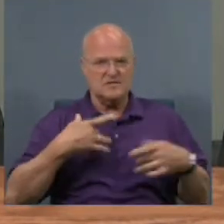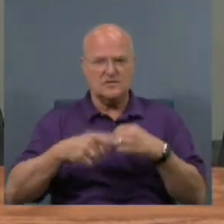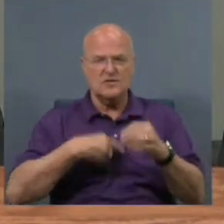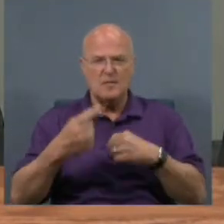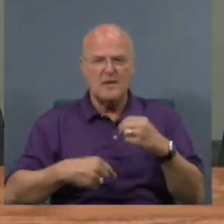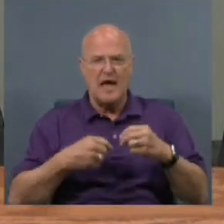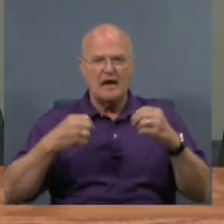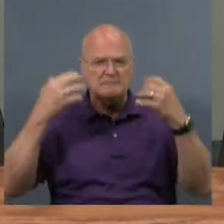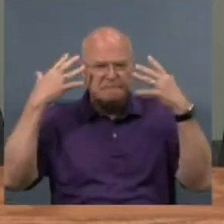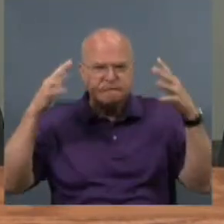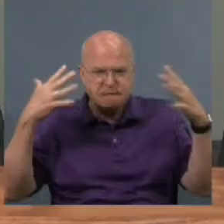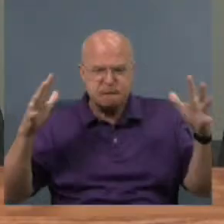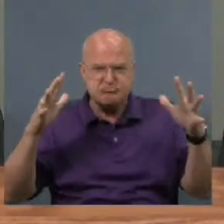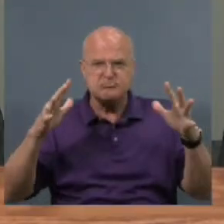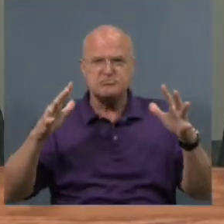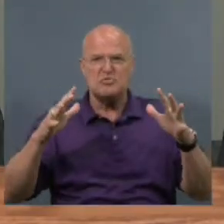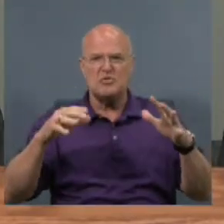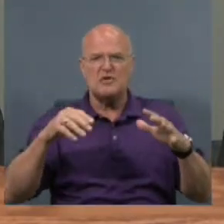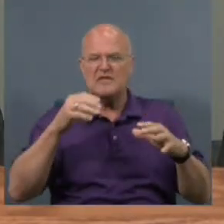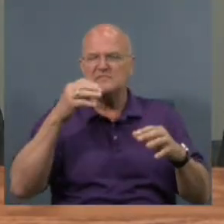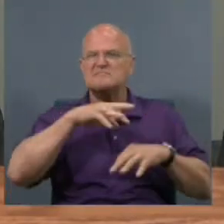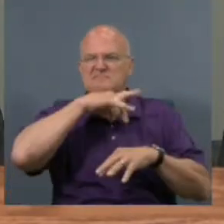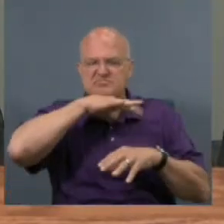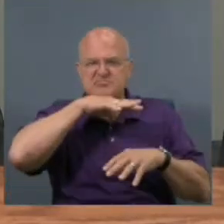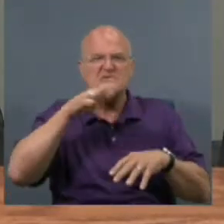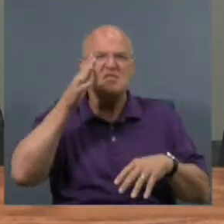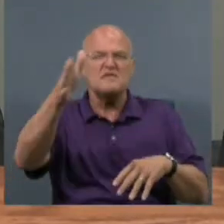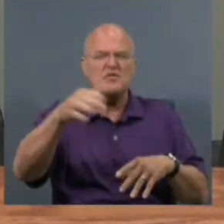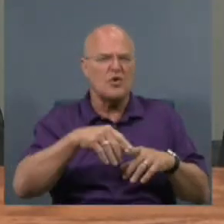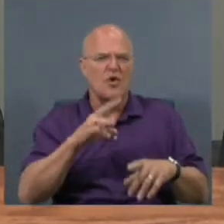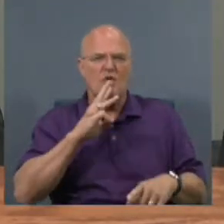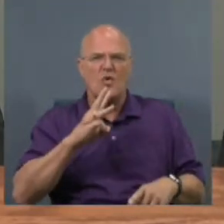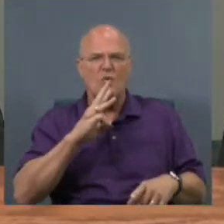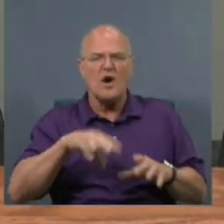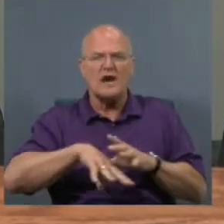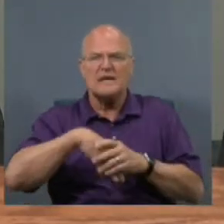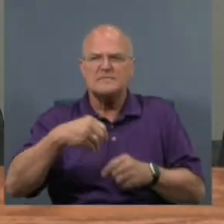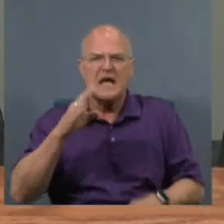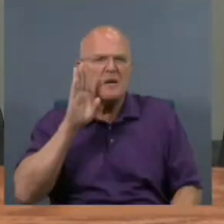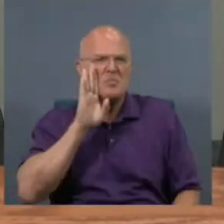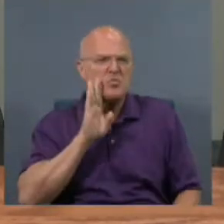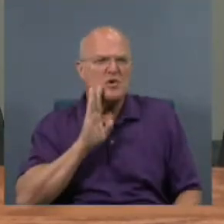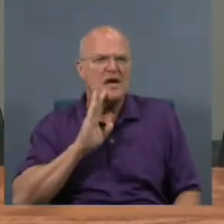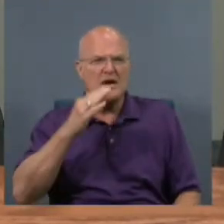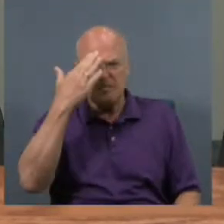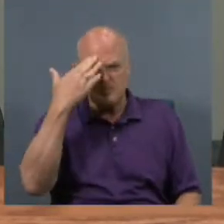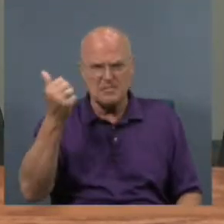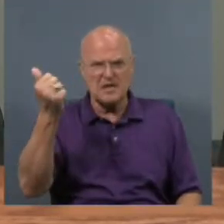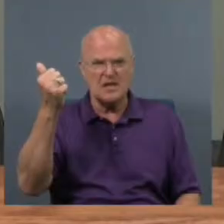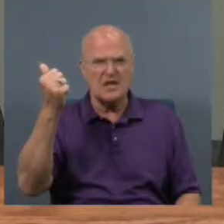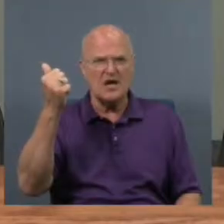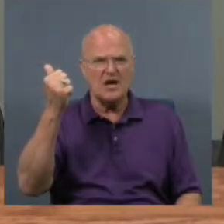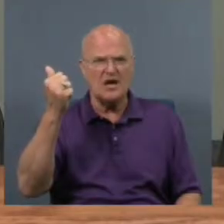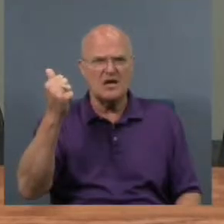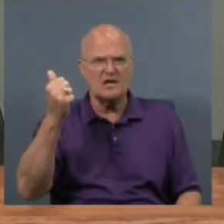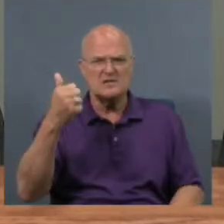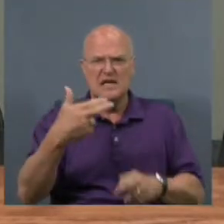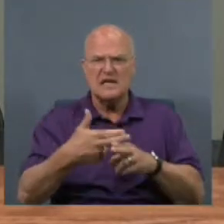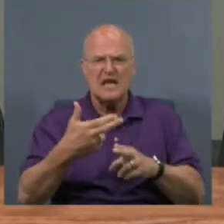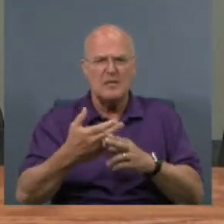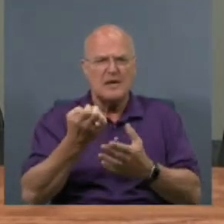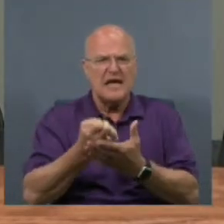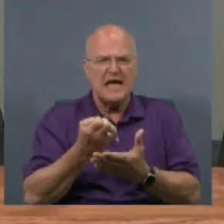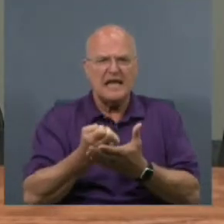the pollutants that somebody may inhale in the future, or the water comes out brown because in the name of